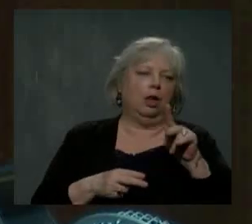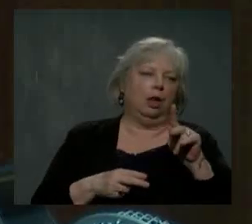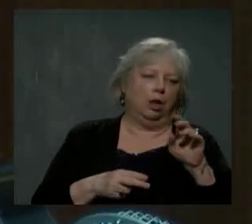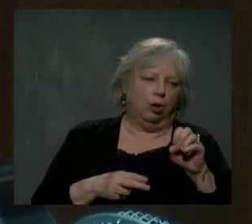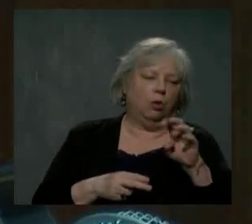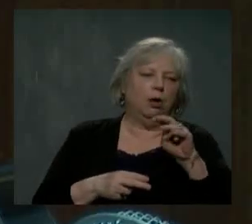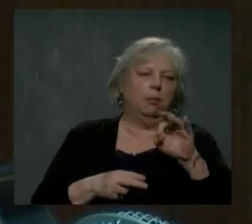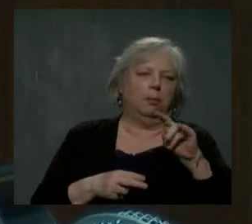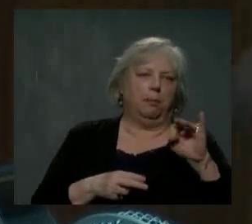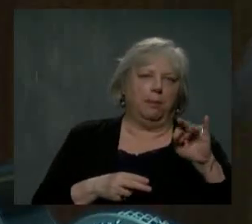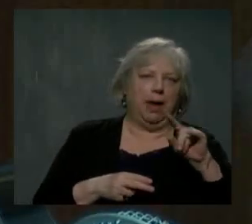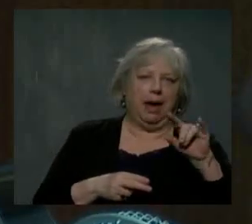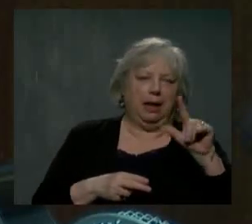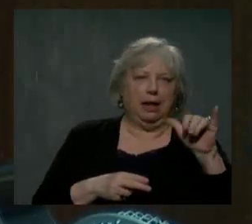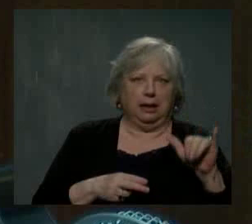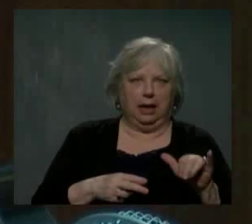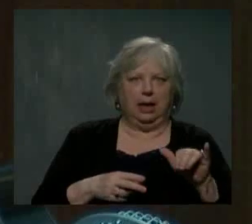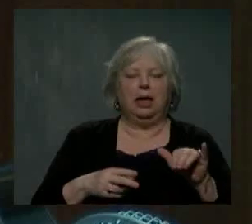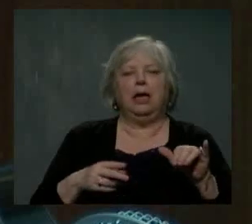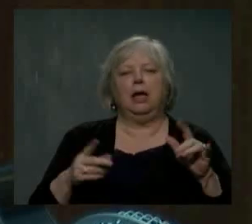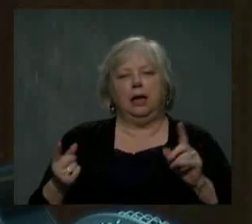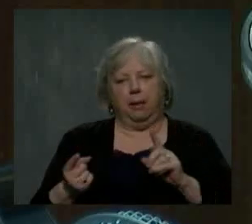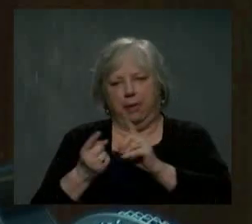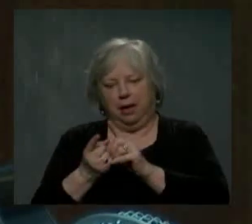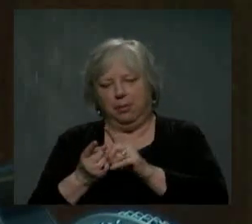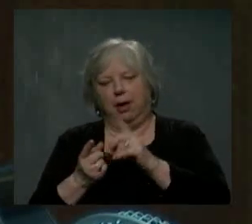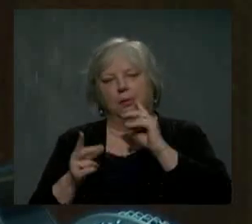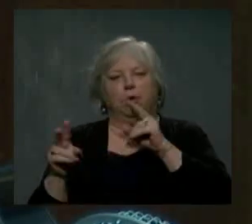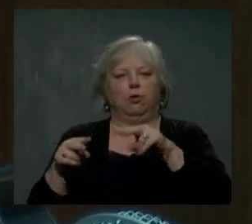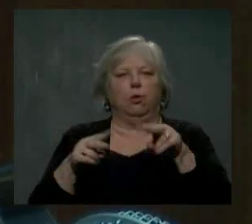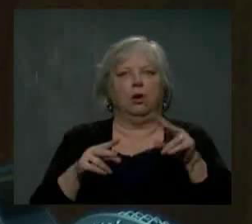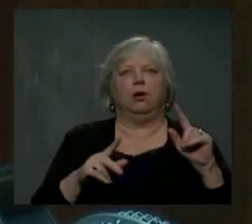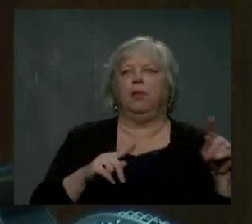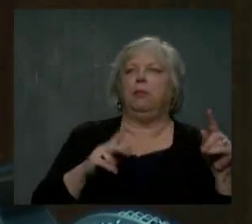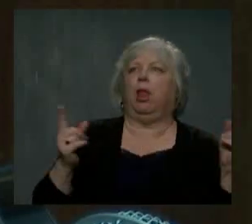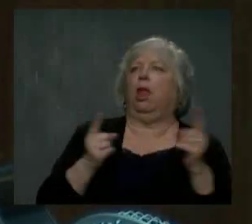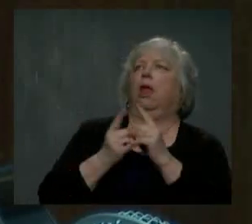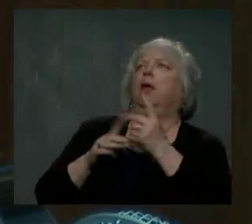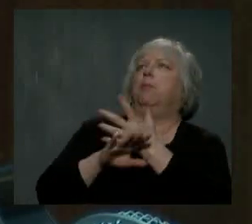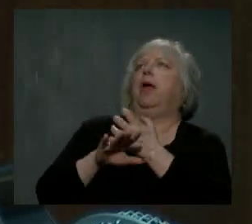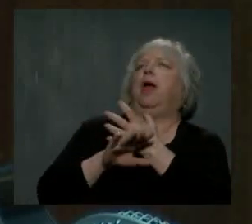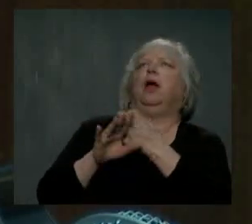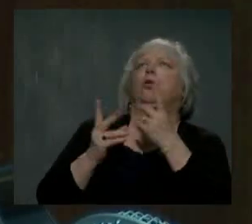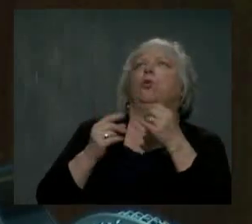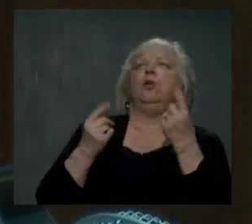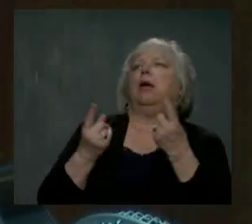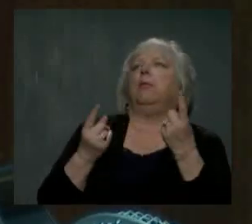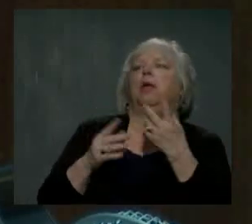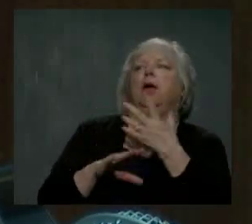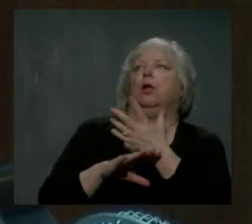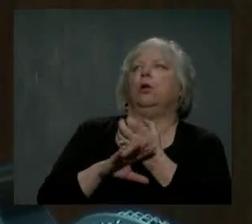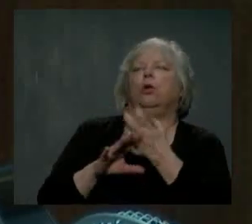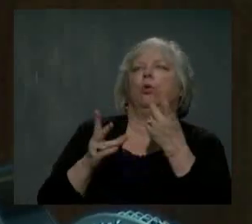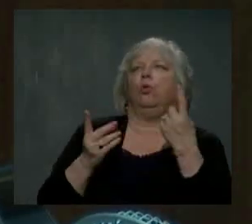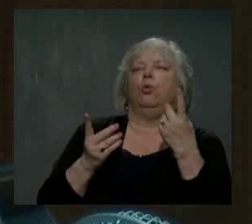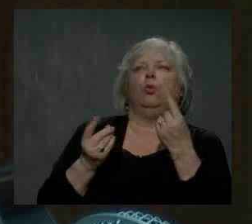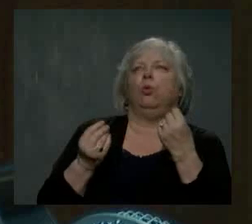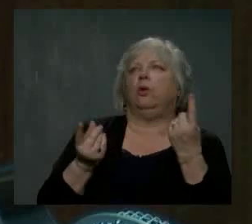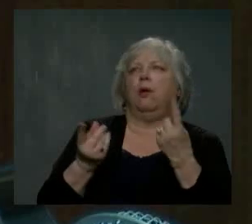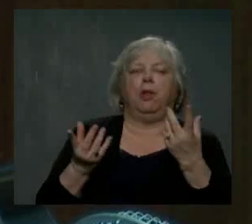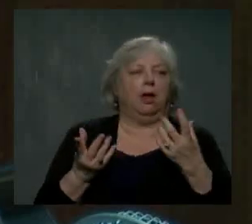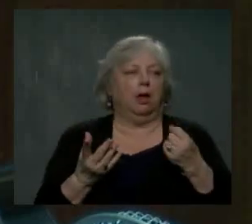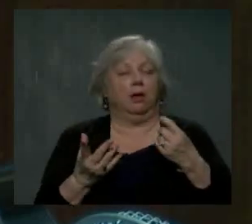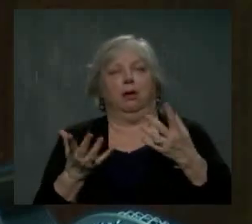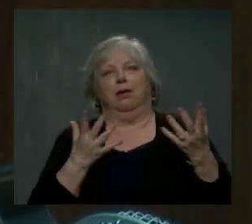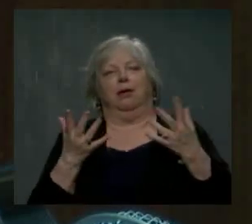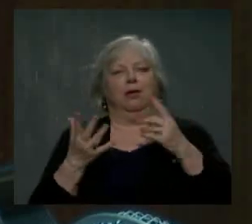could not go through the tour without people just begging us to please do something, do something, do something. So it